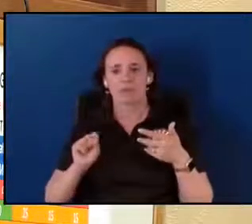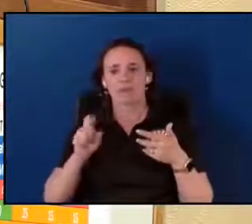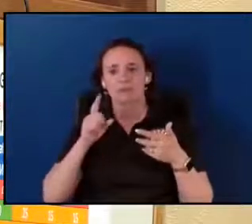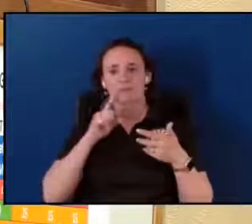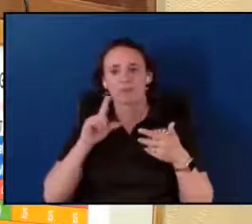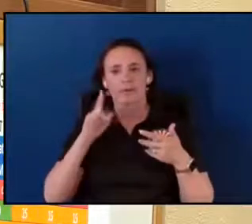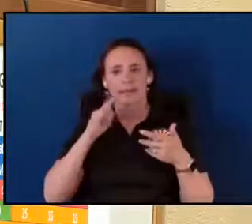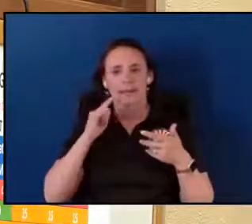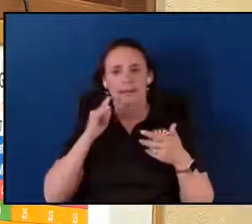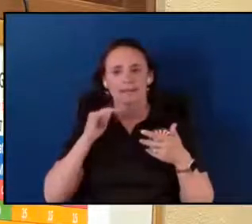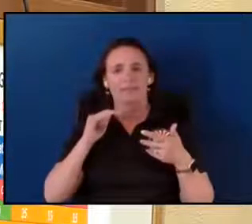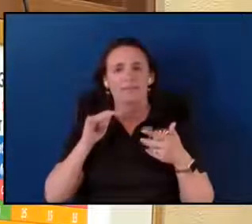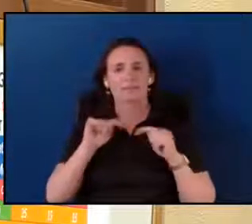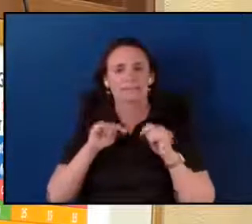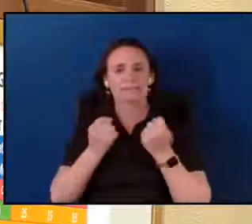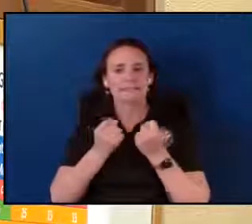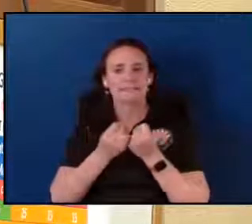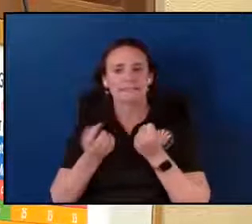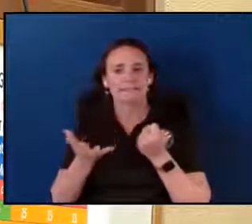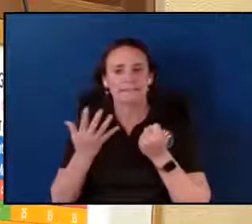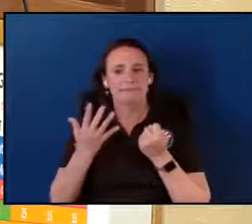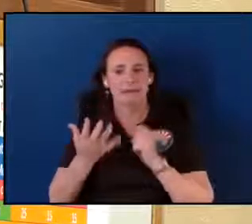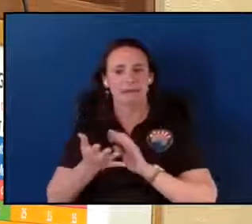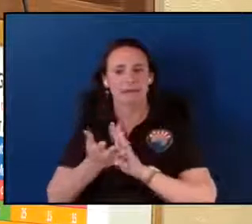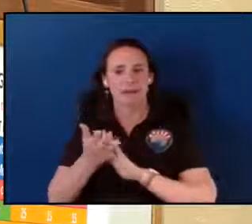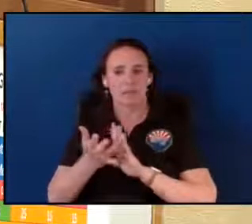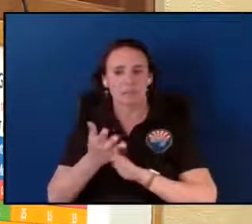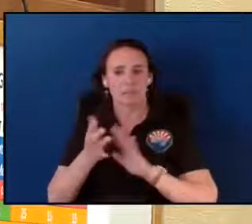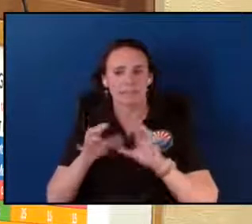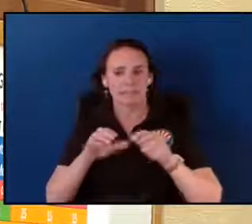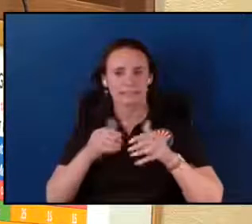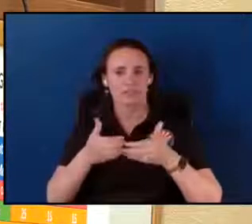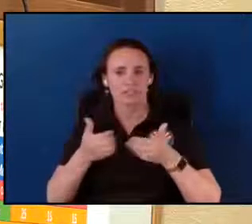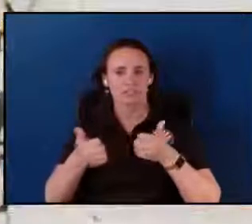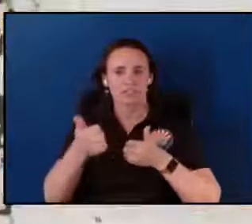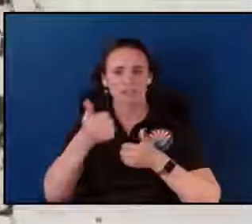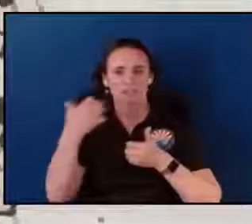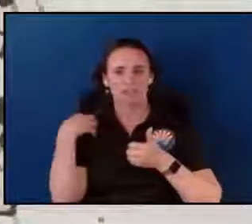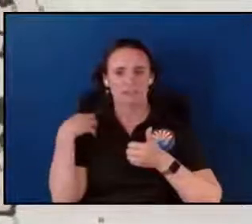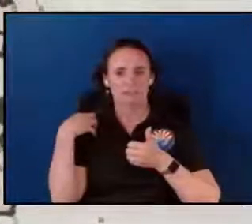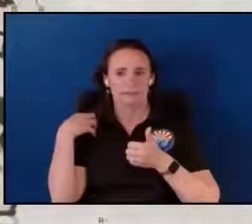Incident Management Team 5, Operations Section Chief Alex McBath.